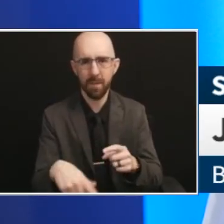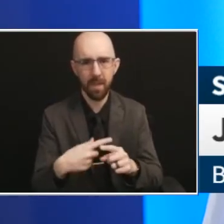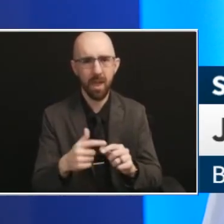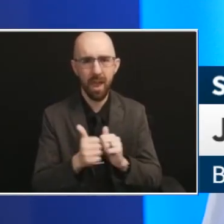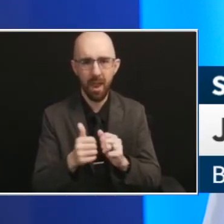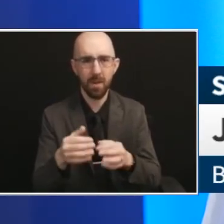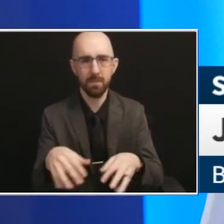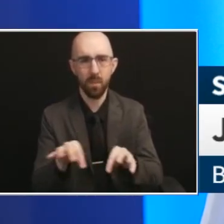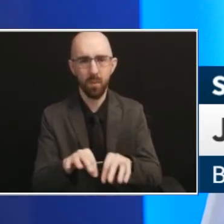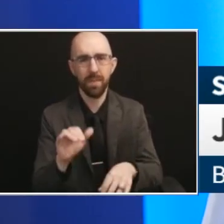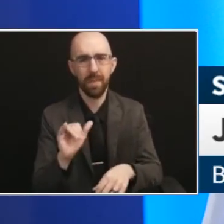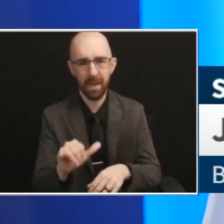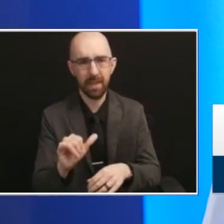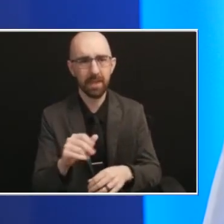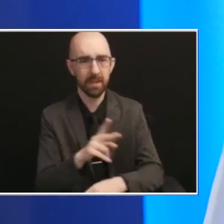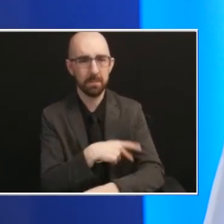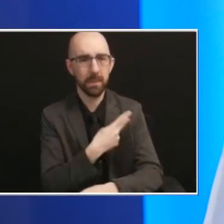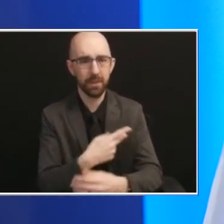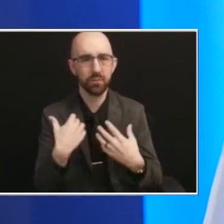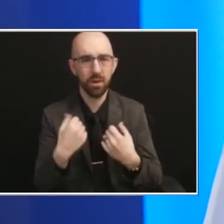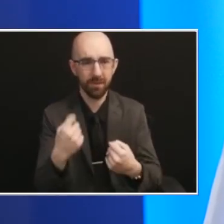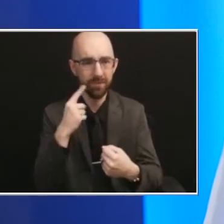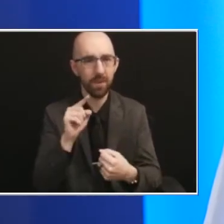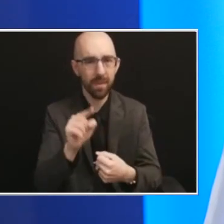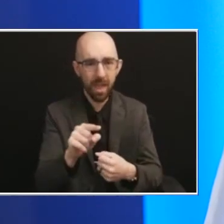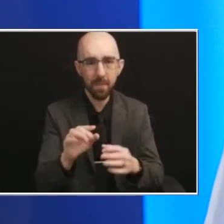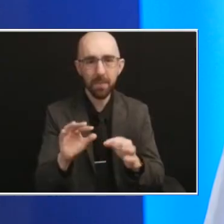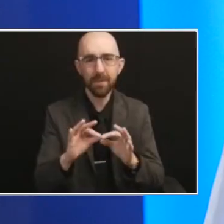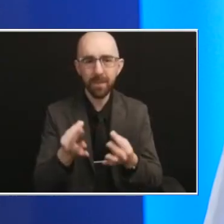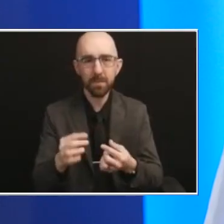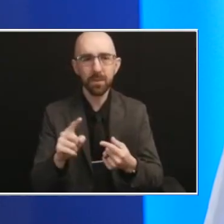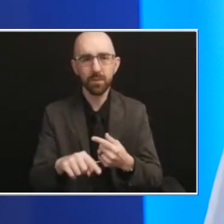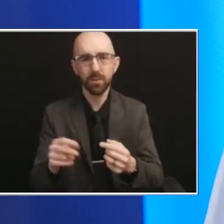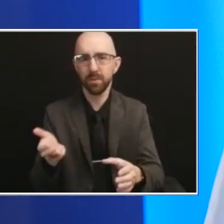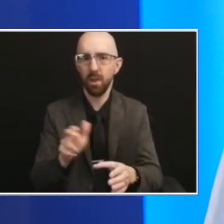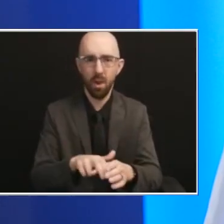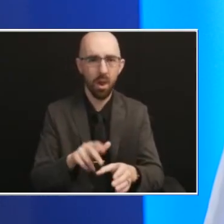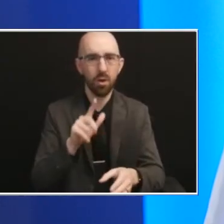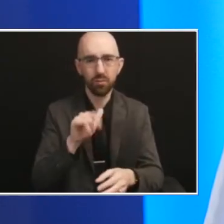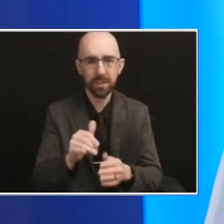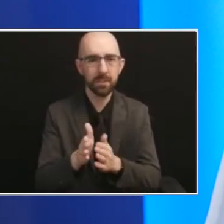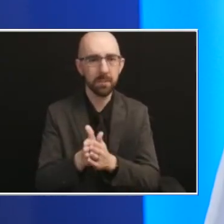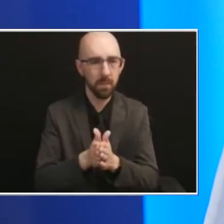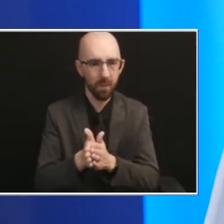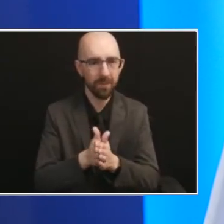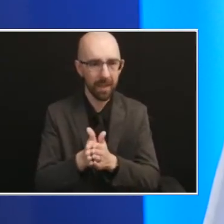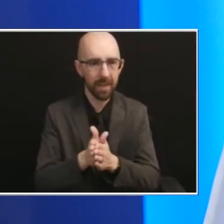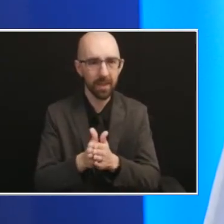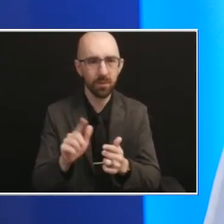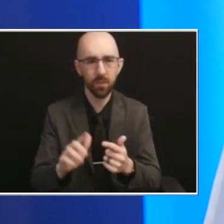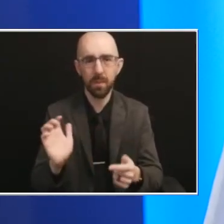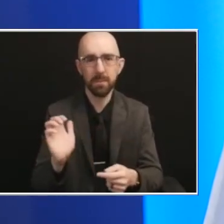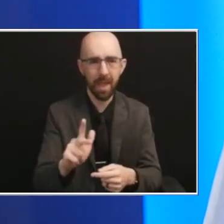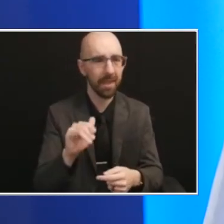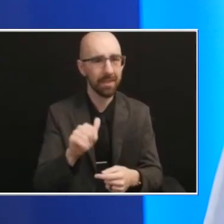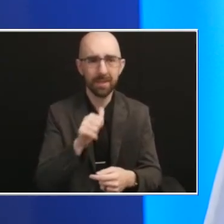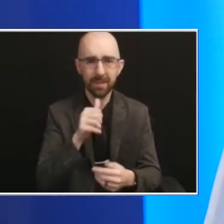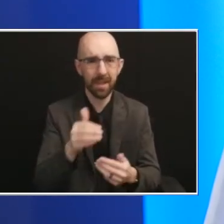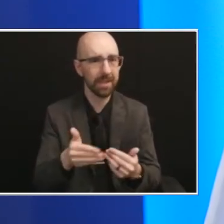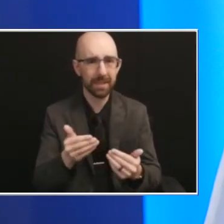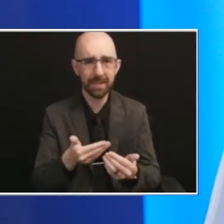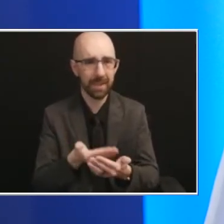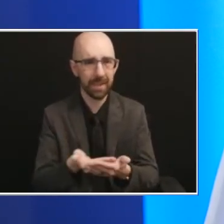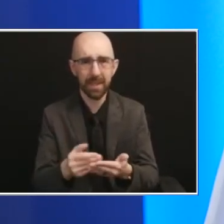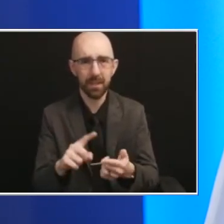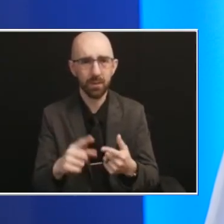patient's recovery, for them and their family to get on board and really be motivated to back. And that's not an easy thing to do when you're